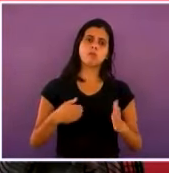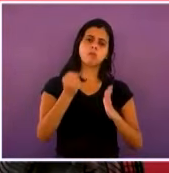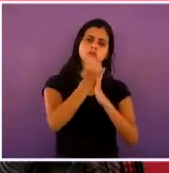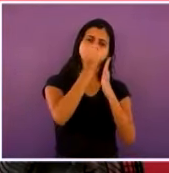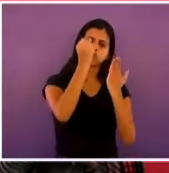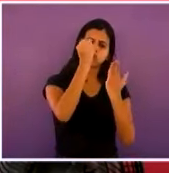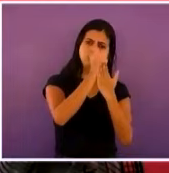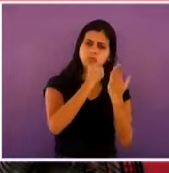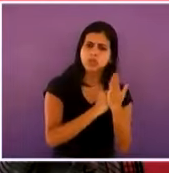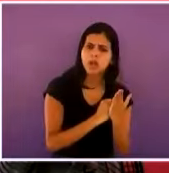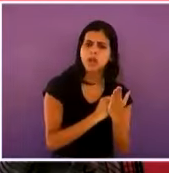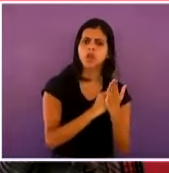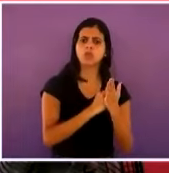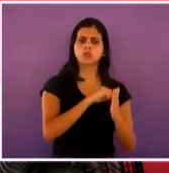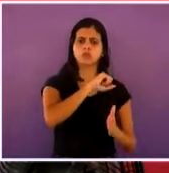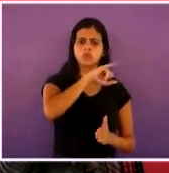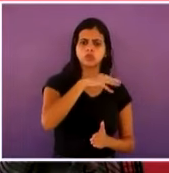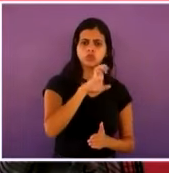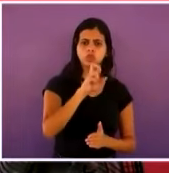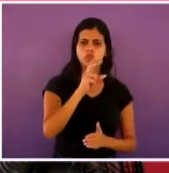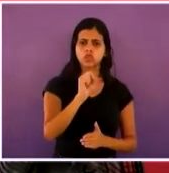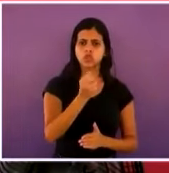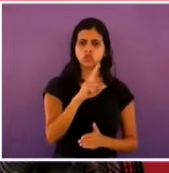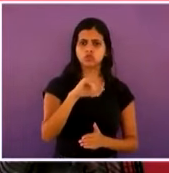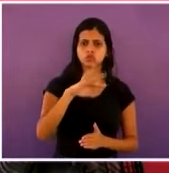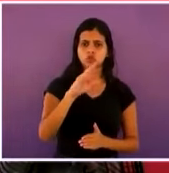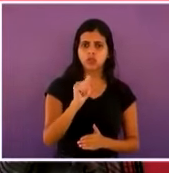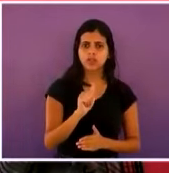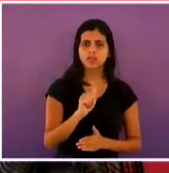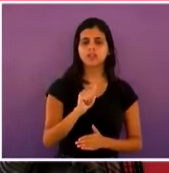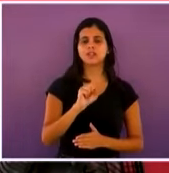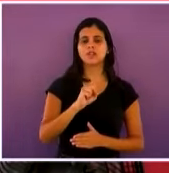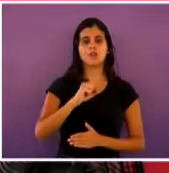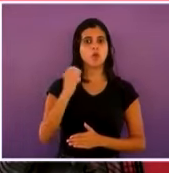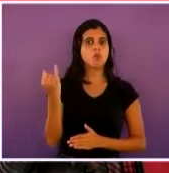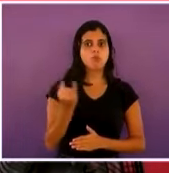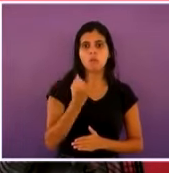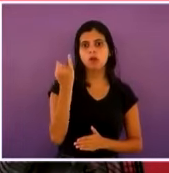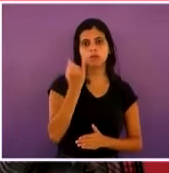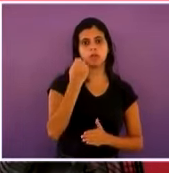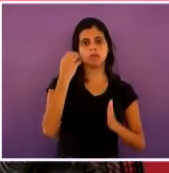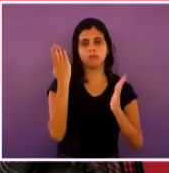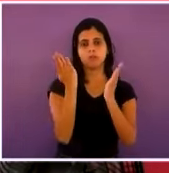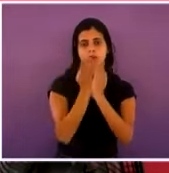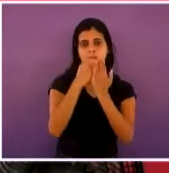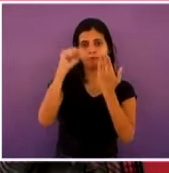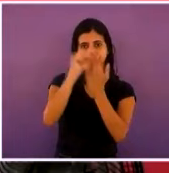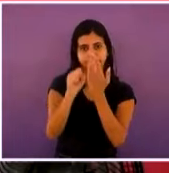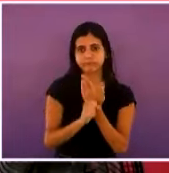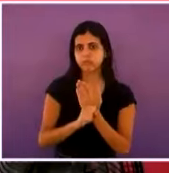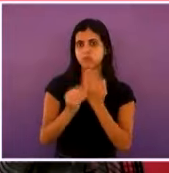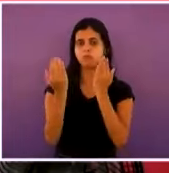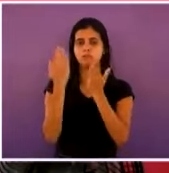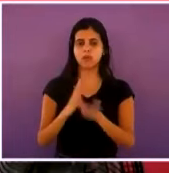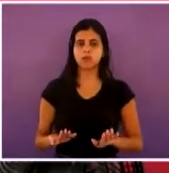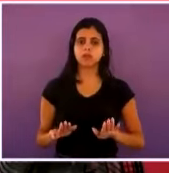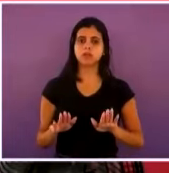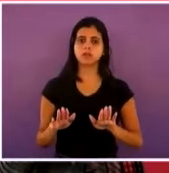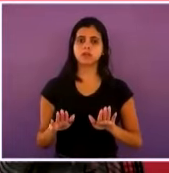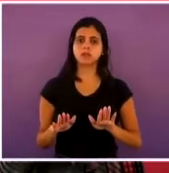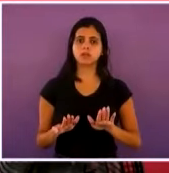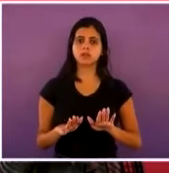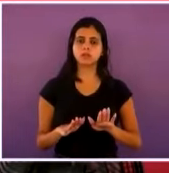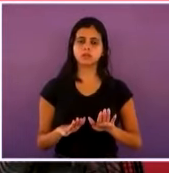os jesuítas foram muito antagonistas em relação à Reforma Protestante. And now, for the first time in history, we